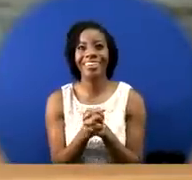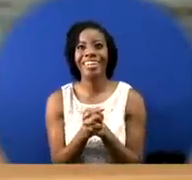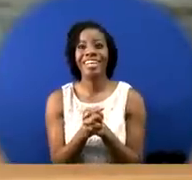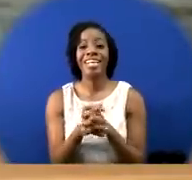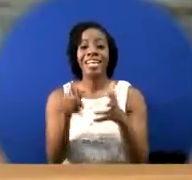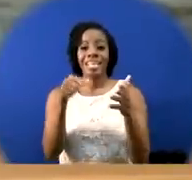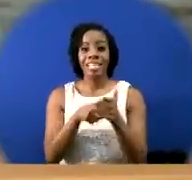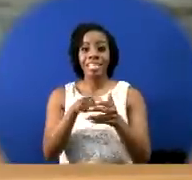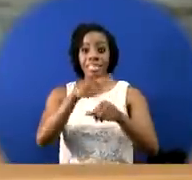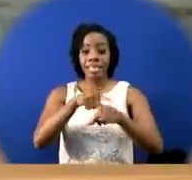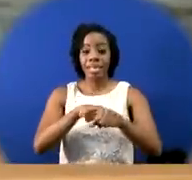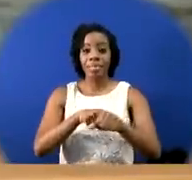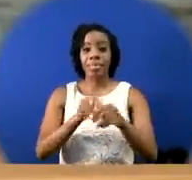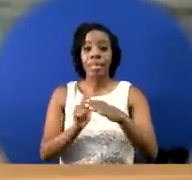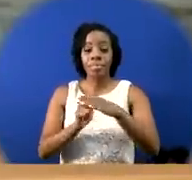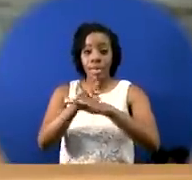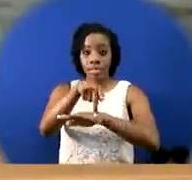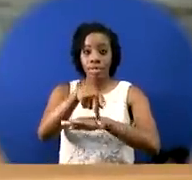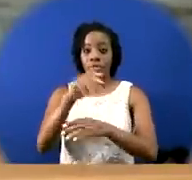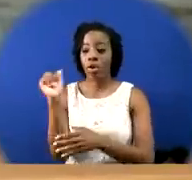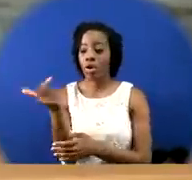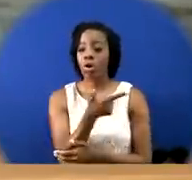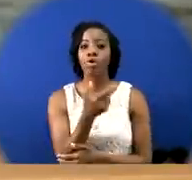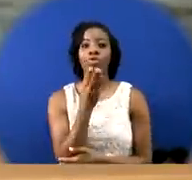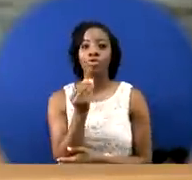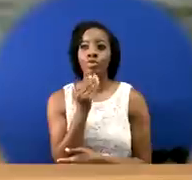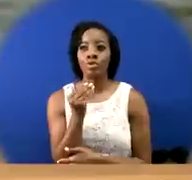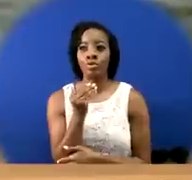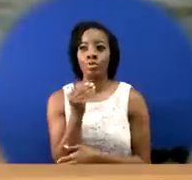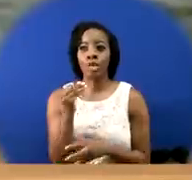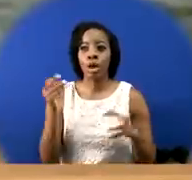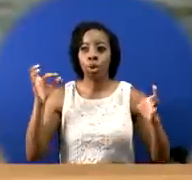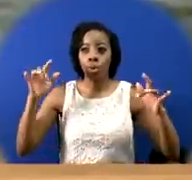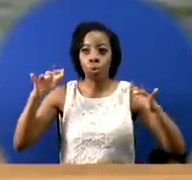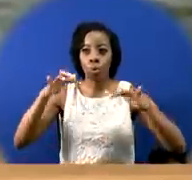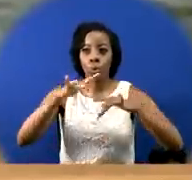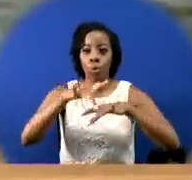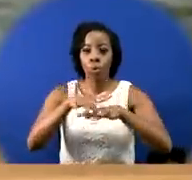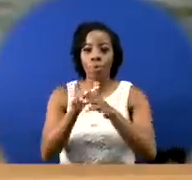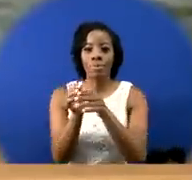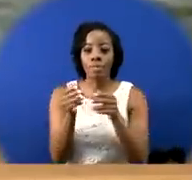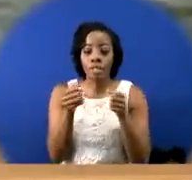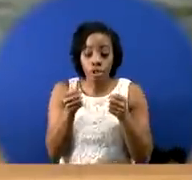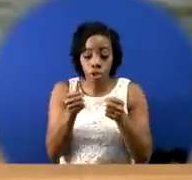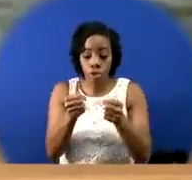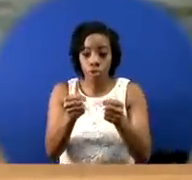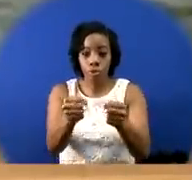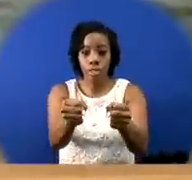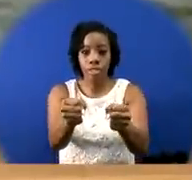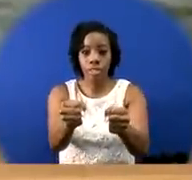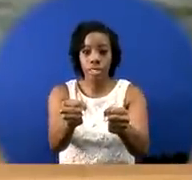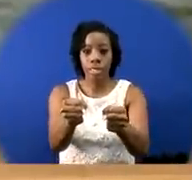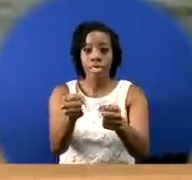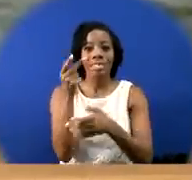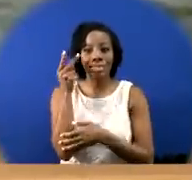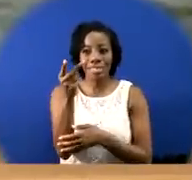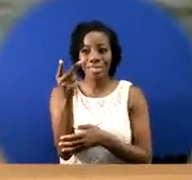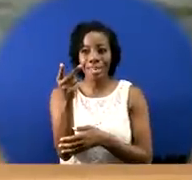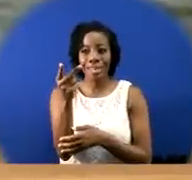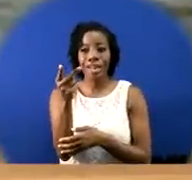this moment of Passover, where all of the devout Jews packed the city streets to make their way to Jerusalem, you saw how